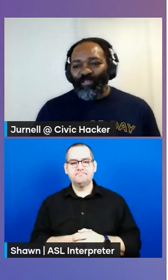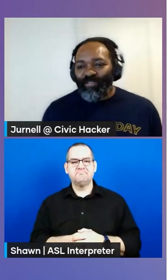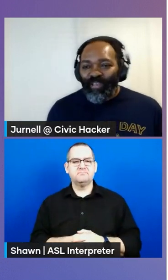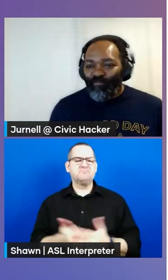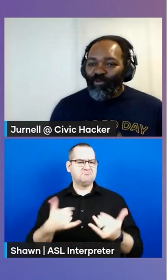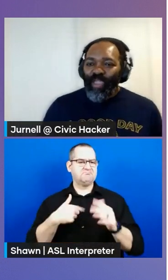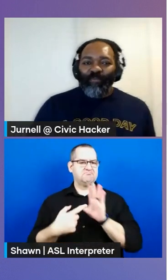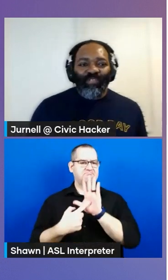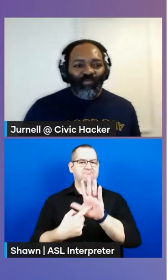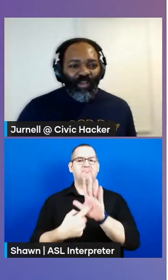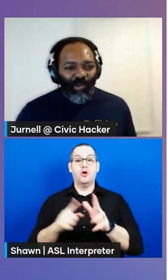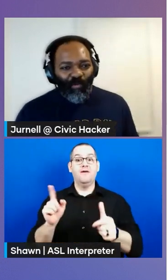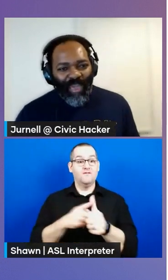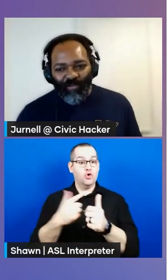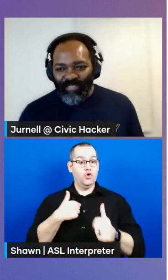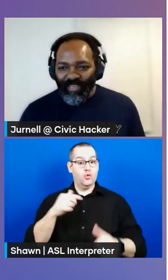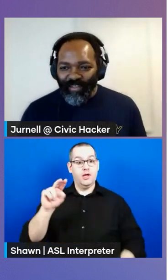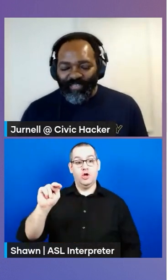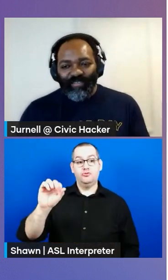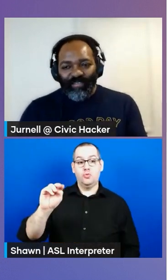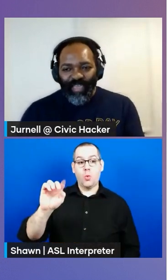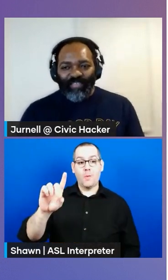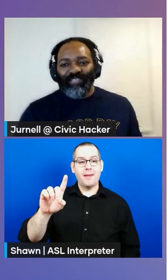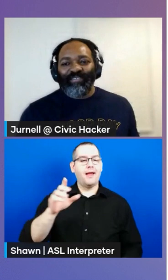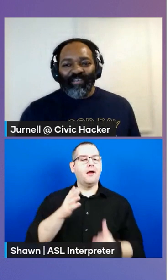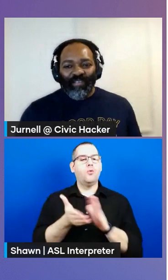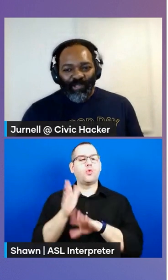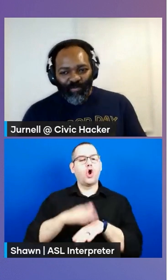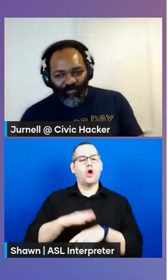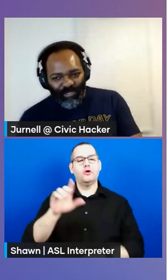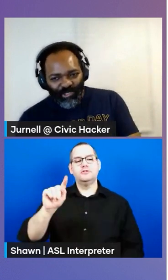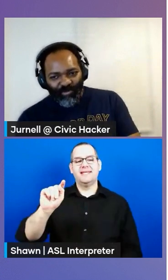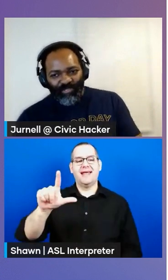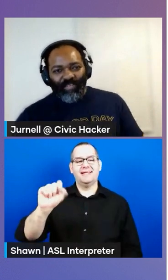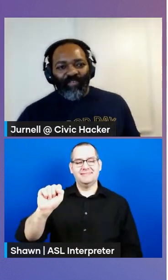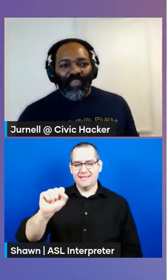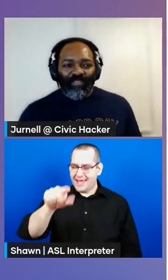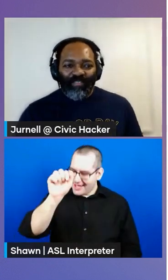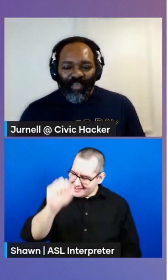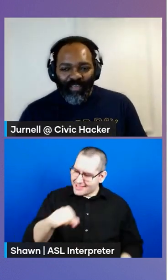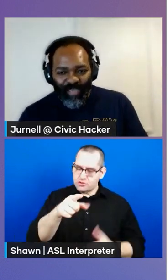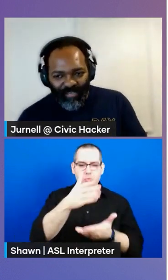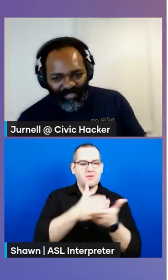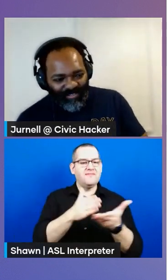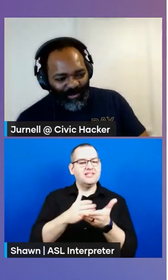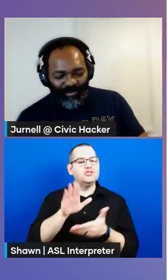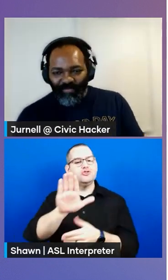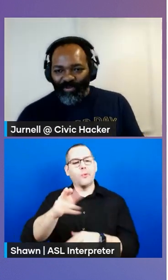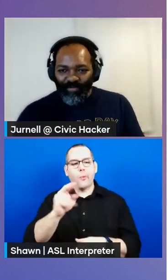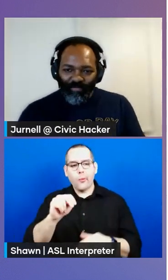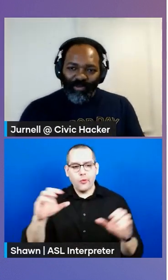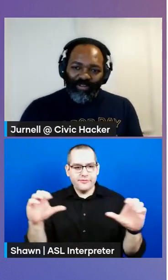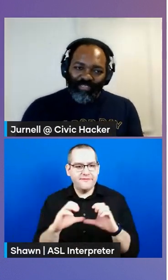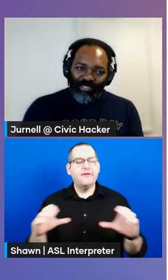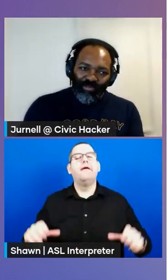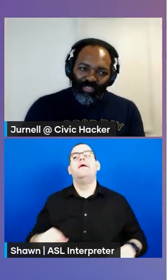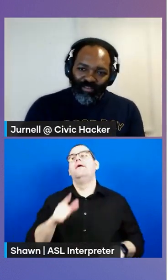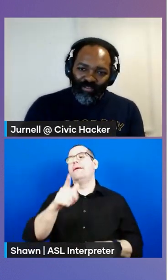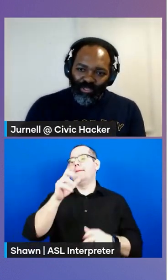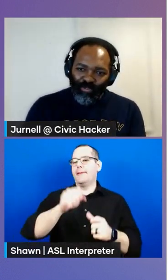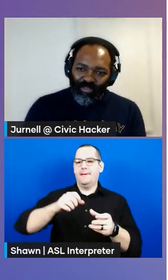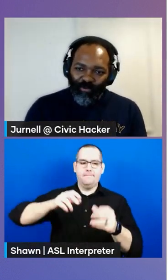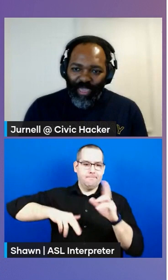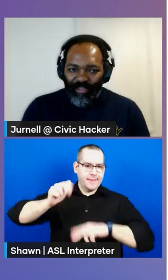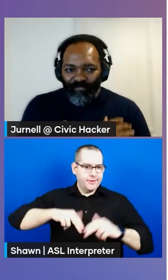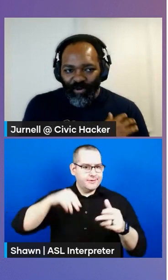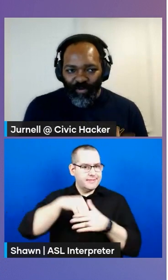So first, we were able to run Nomad over TLS. Yes, you can provision your own certificates. Yes, you can build it